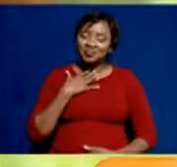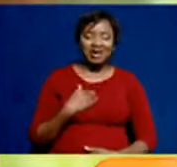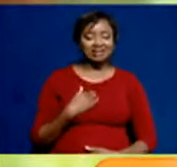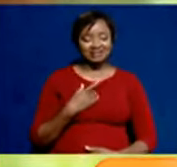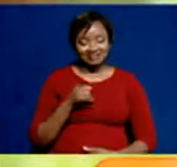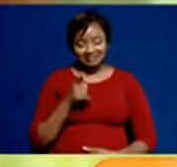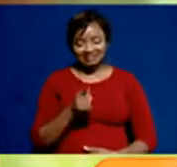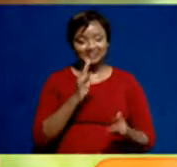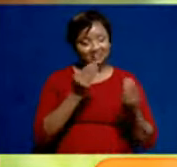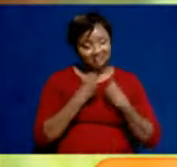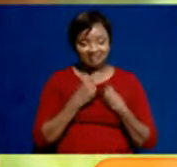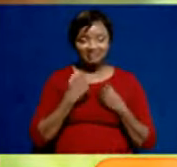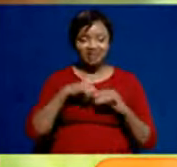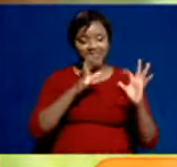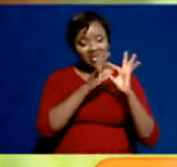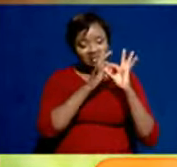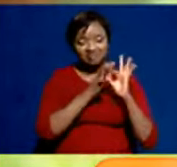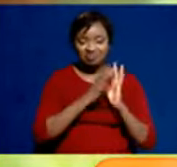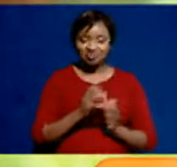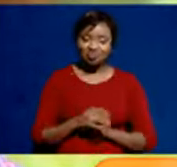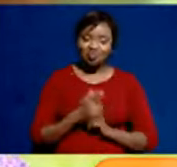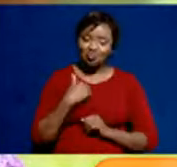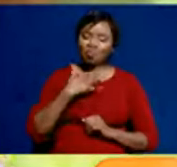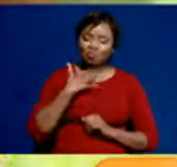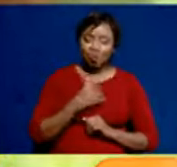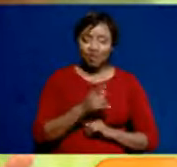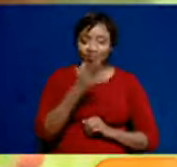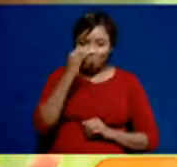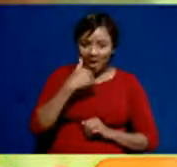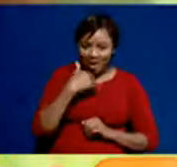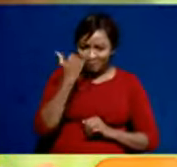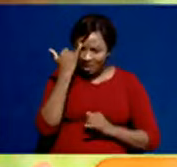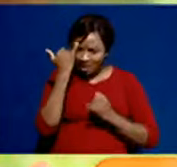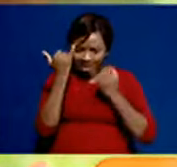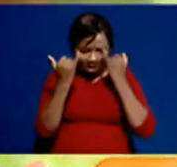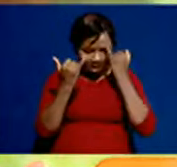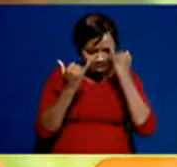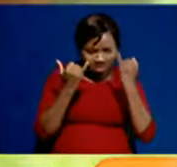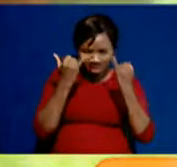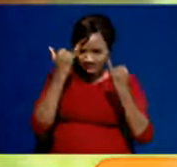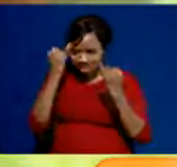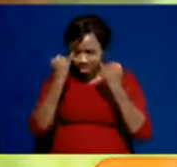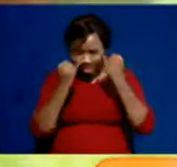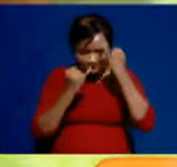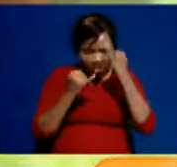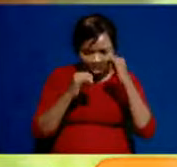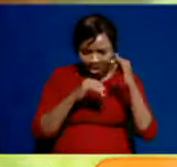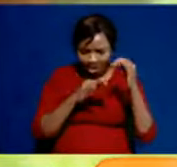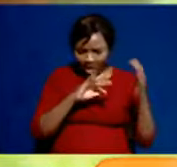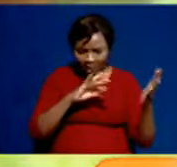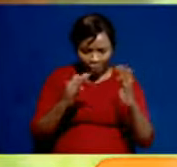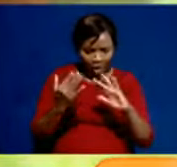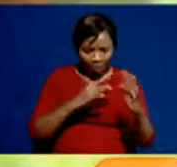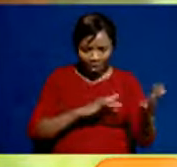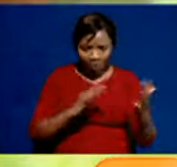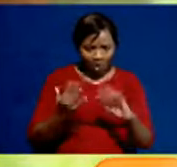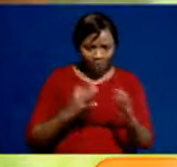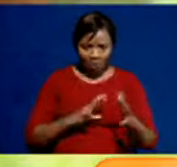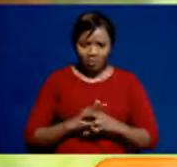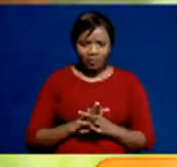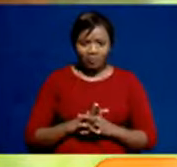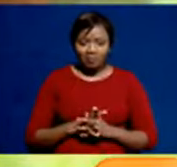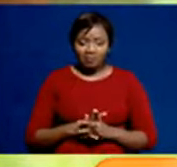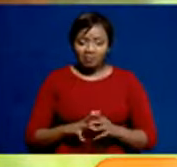was, as Azimio, because we had ideas on how to do it. You must always cut on